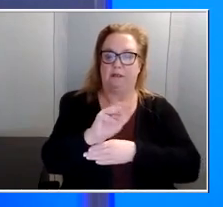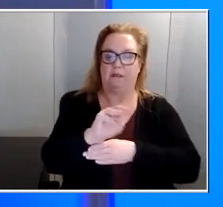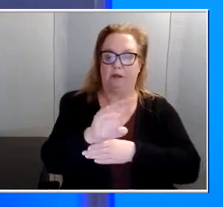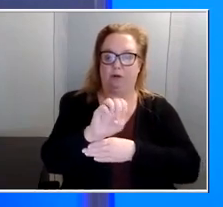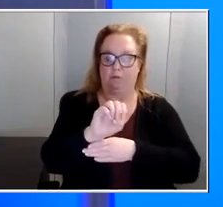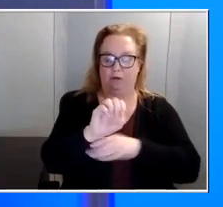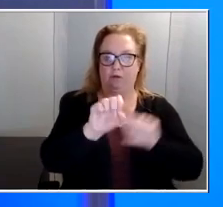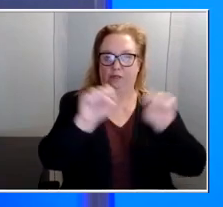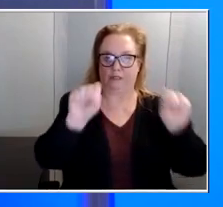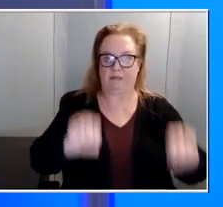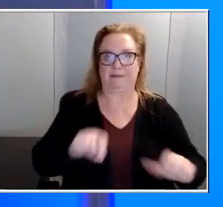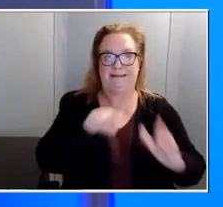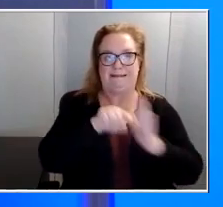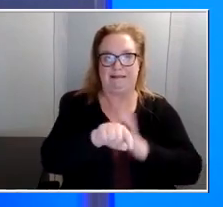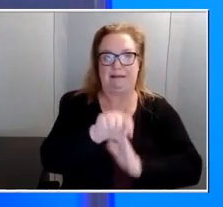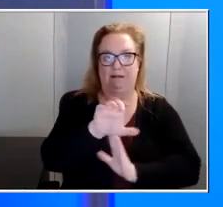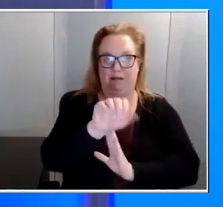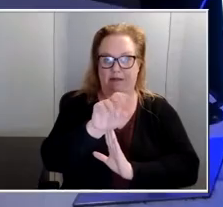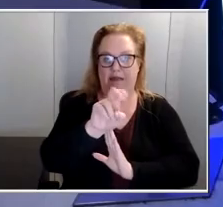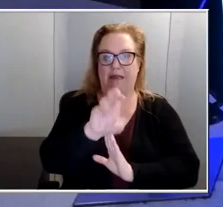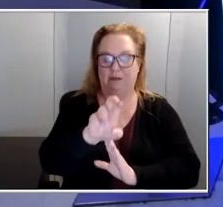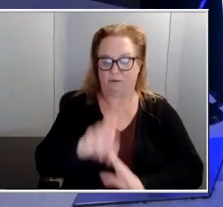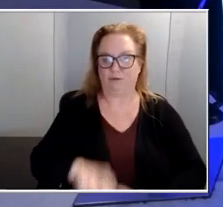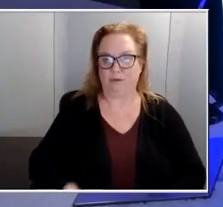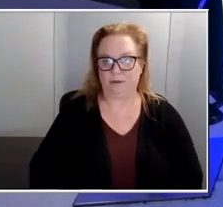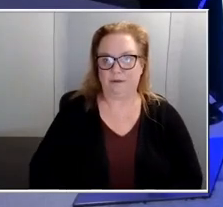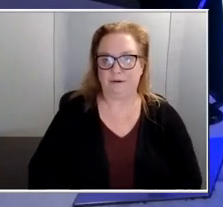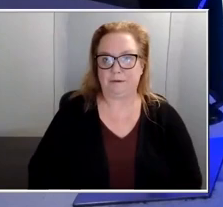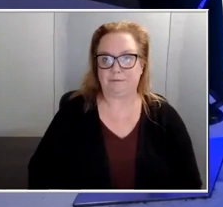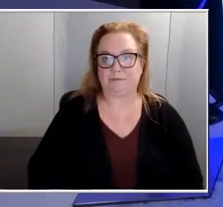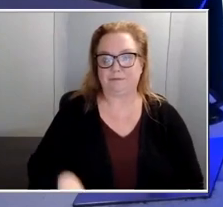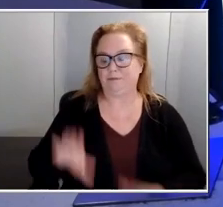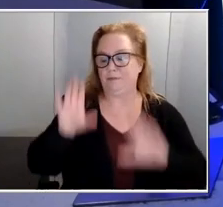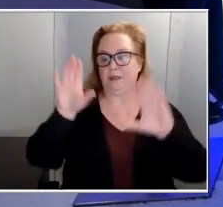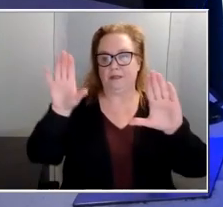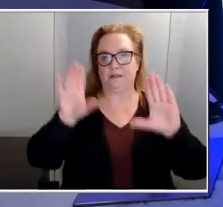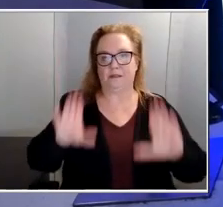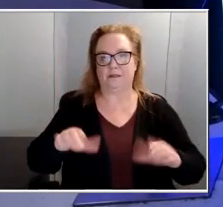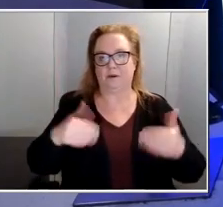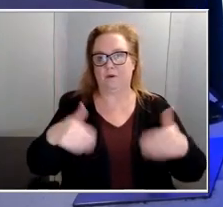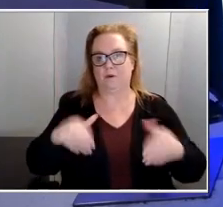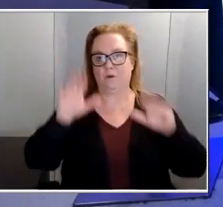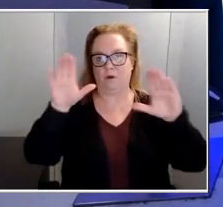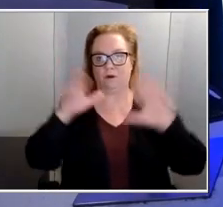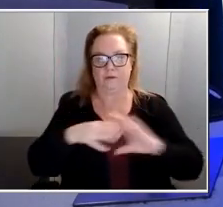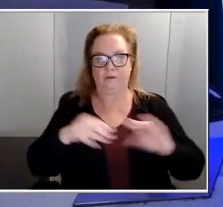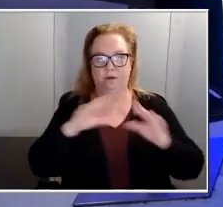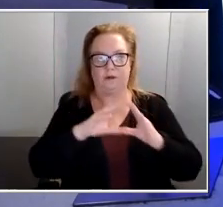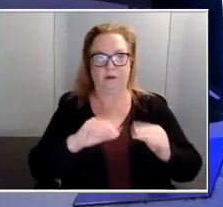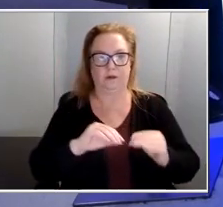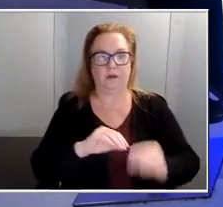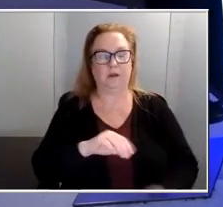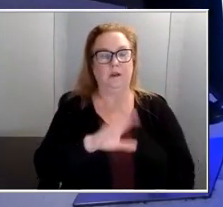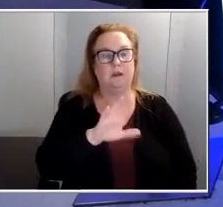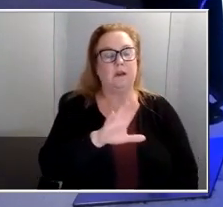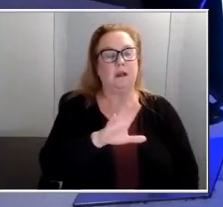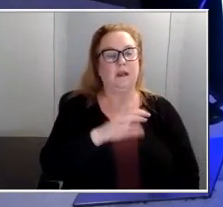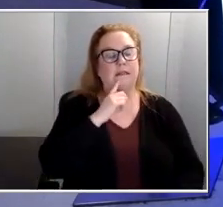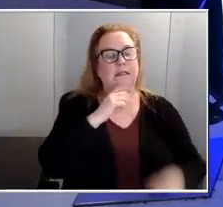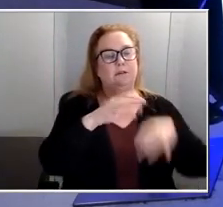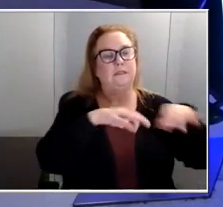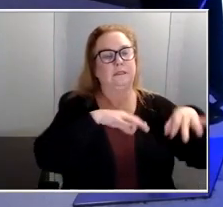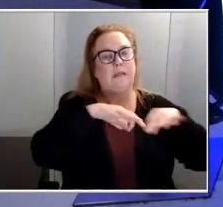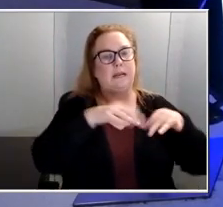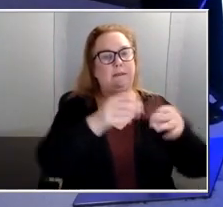cancers, and highly effectively so. We're going to come back to this story because this is such a miraculous thing. But let me first turn to Dr. Abdallah. Tell us about this